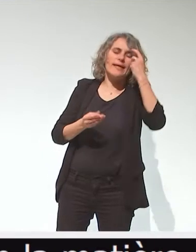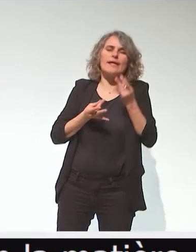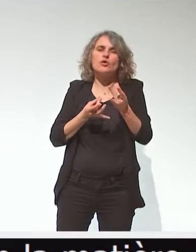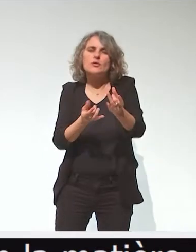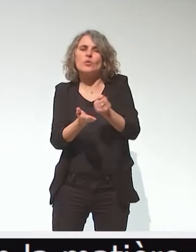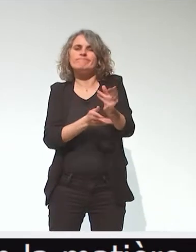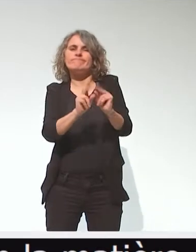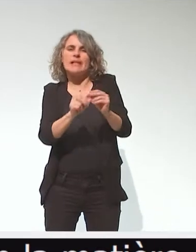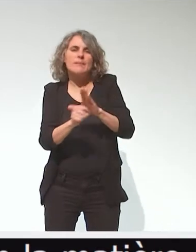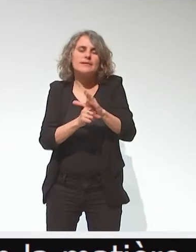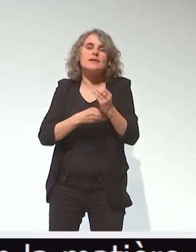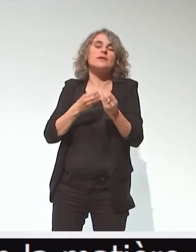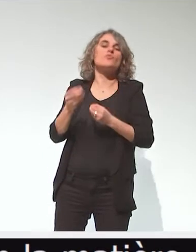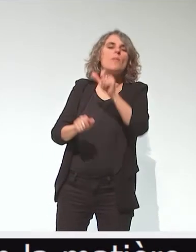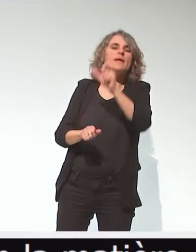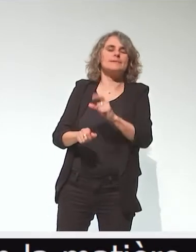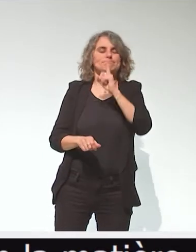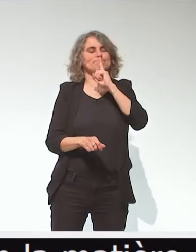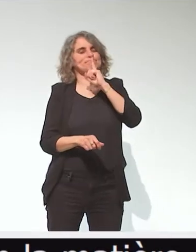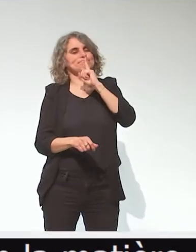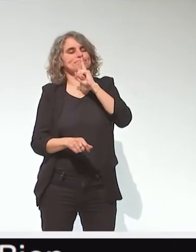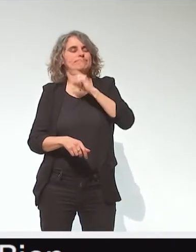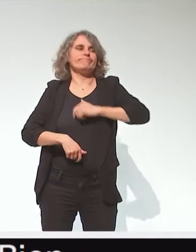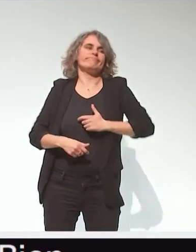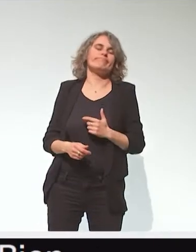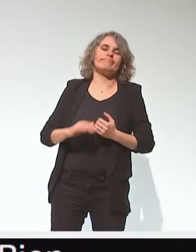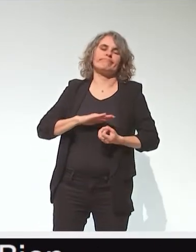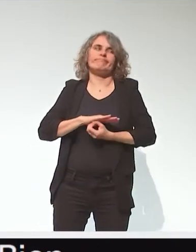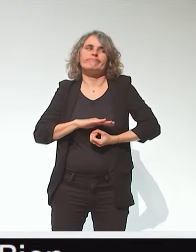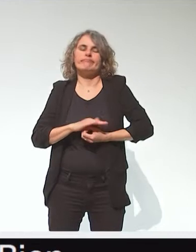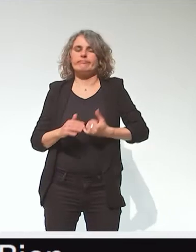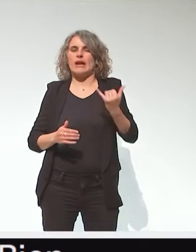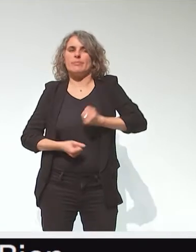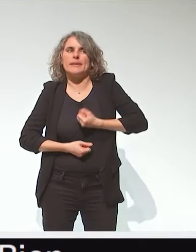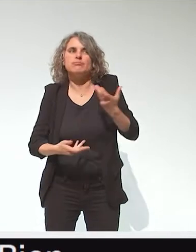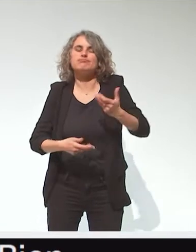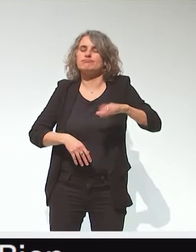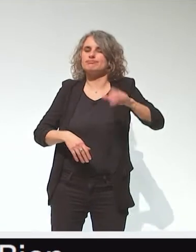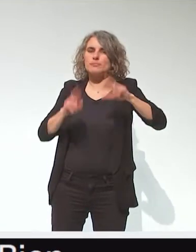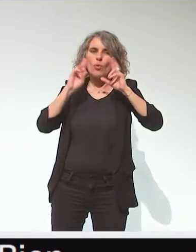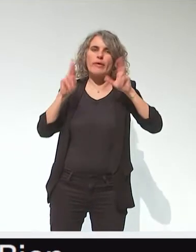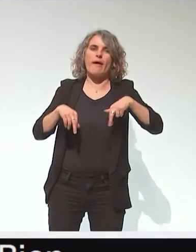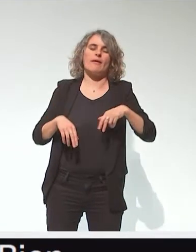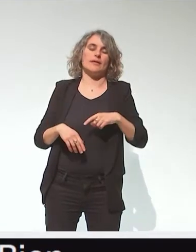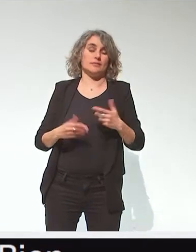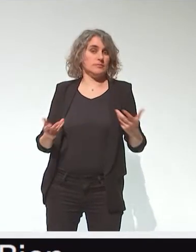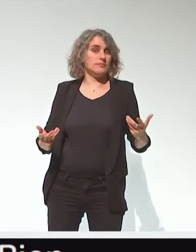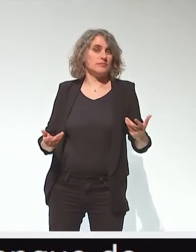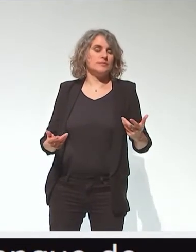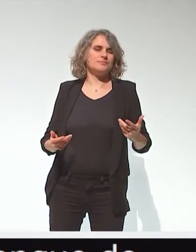And a word of caution before moving from this point: if we only have 2 in 10 incidents reported,